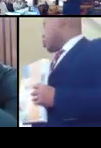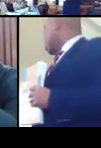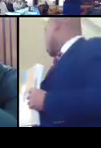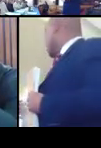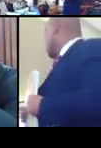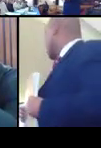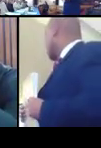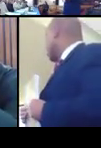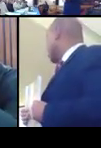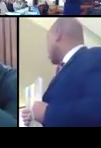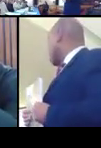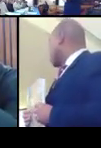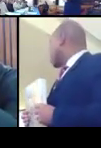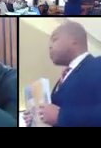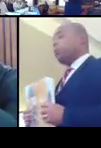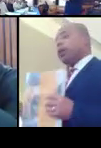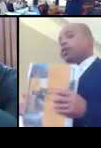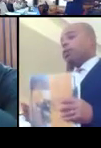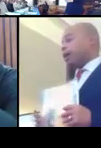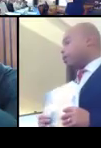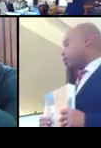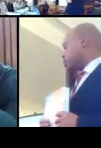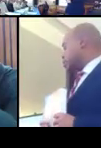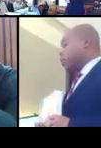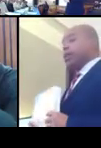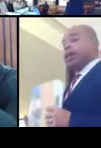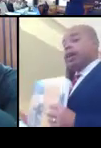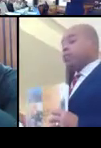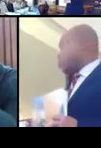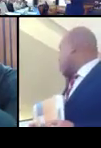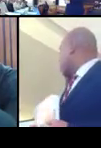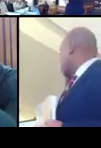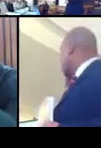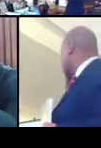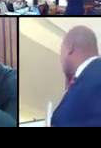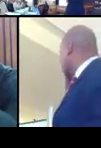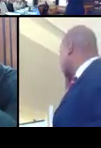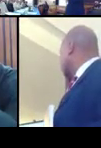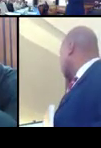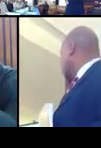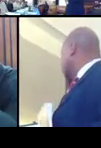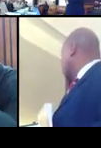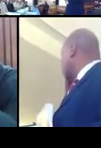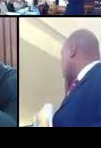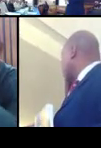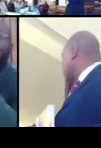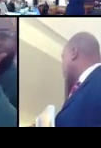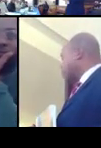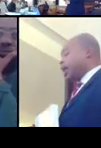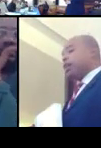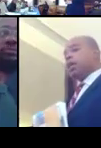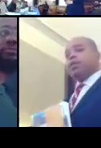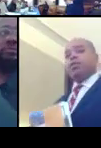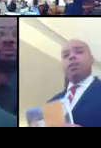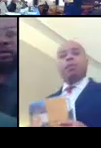and also online and tech engagement that was deployed in this planning process, part of the engagement strategy. So we have the